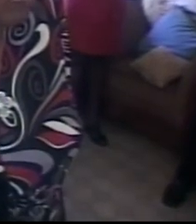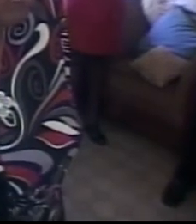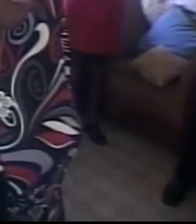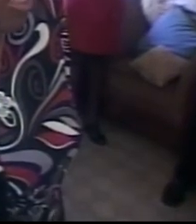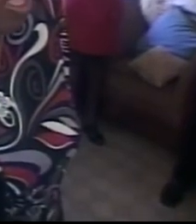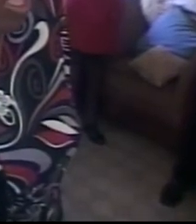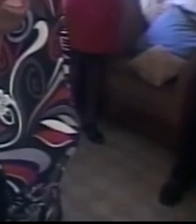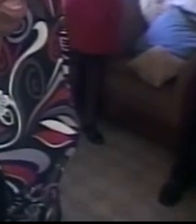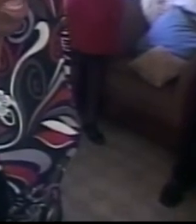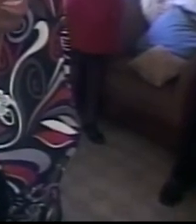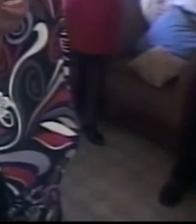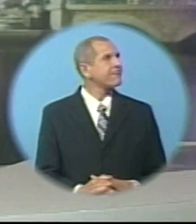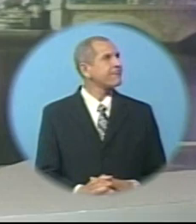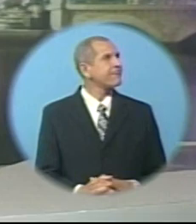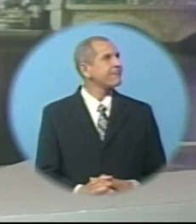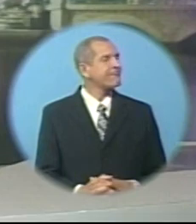quarrel.